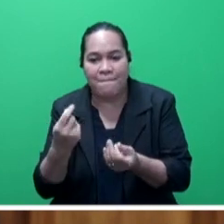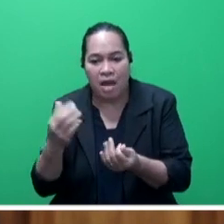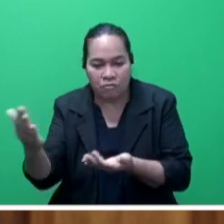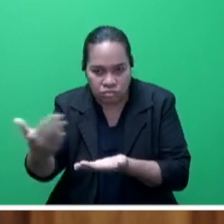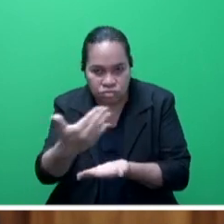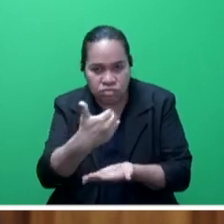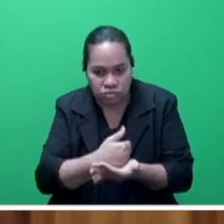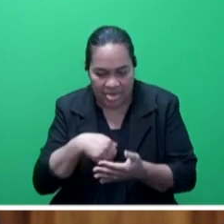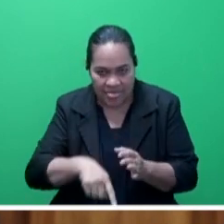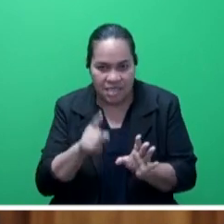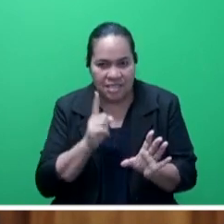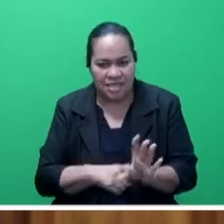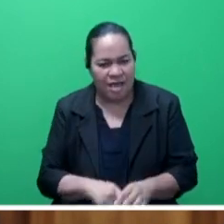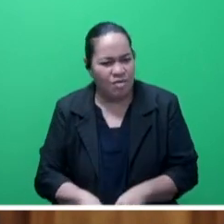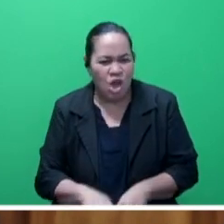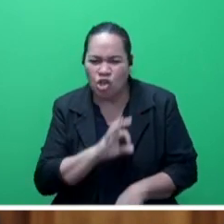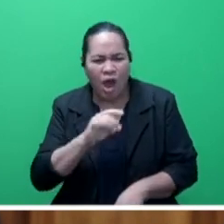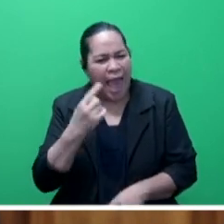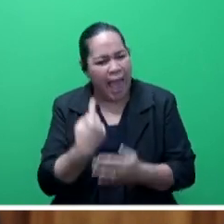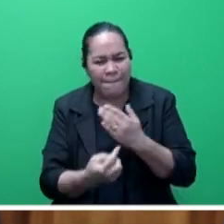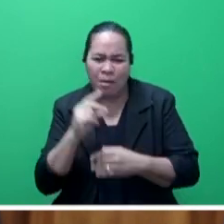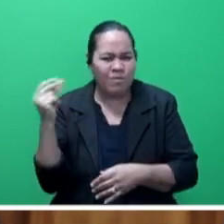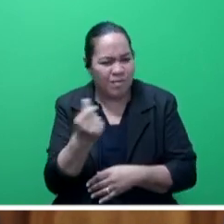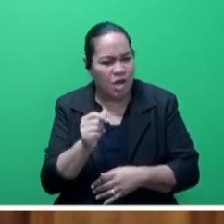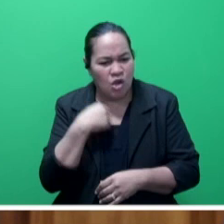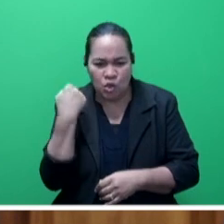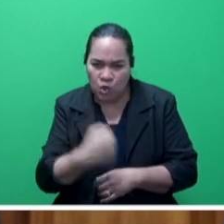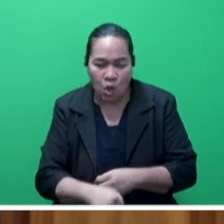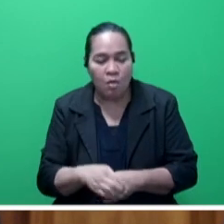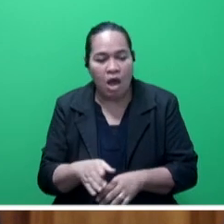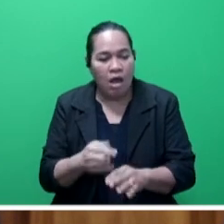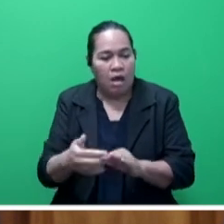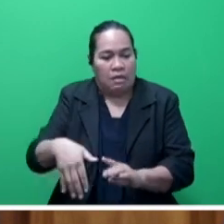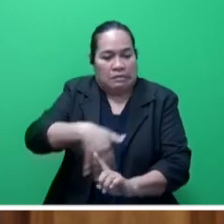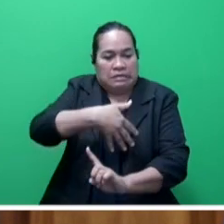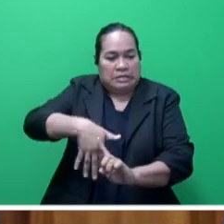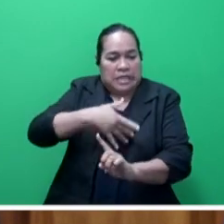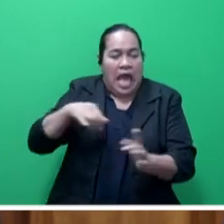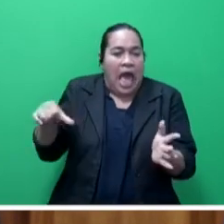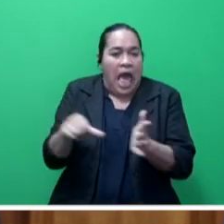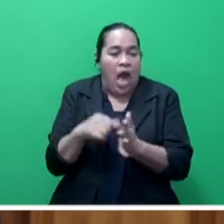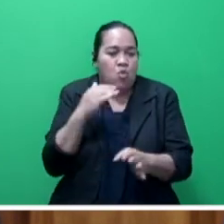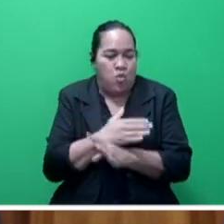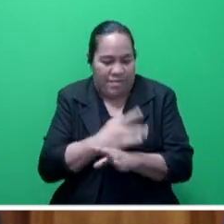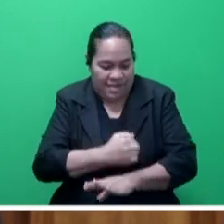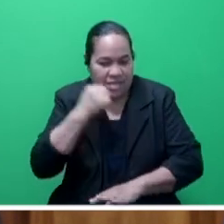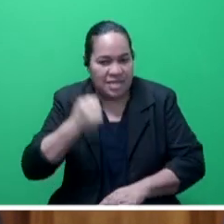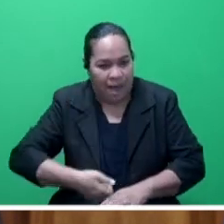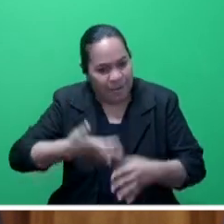year, Honourable Speaker. This just didn't happen with a flick of a thumb, Honourable Speaker. It took a lot of hard work from this government to do it.